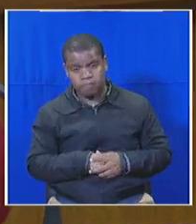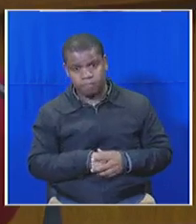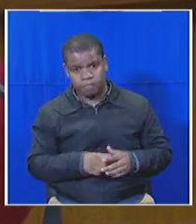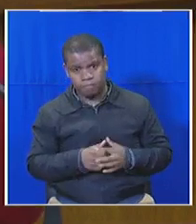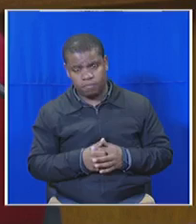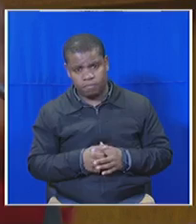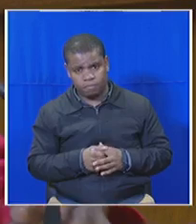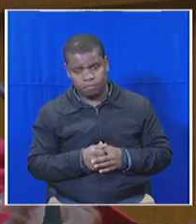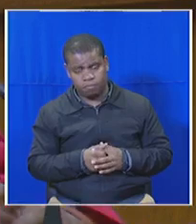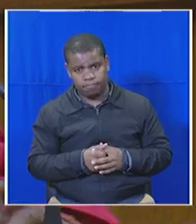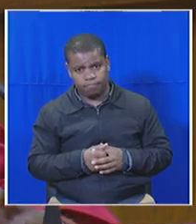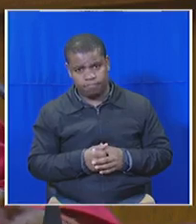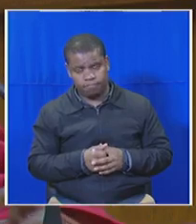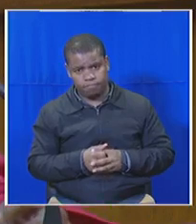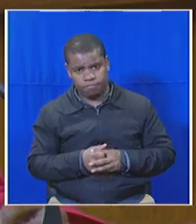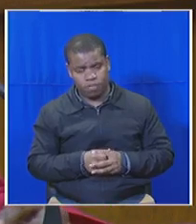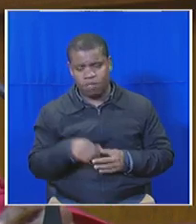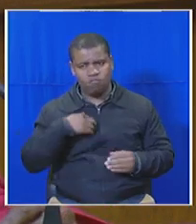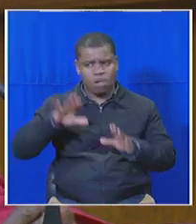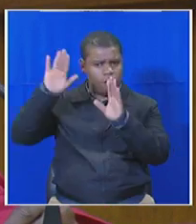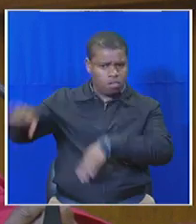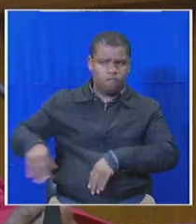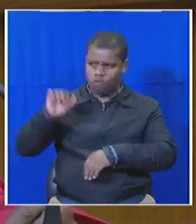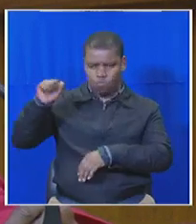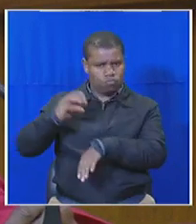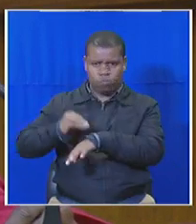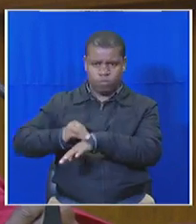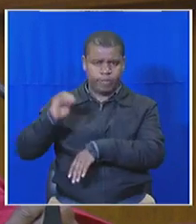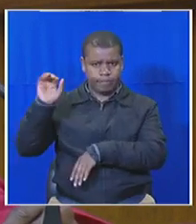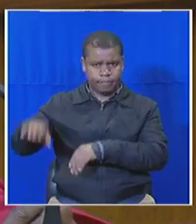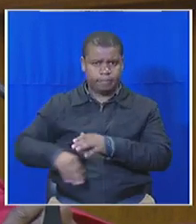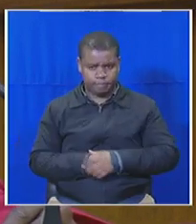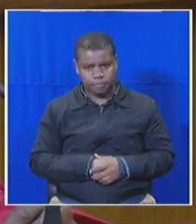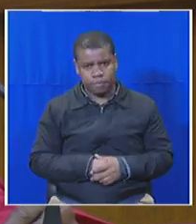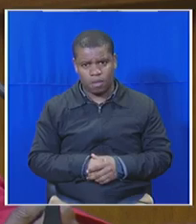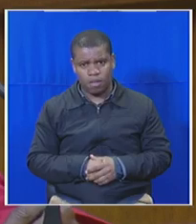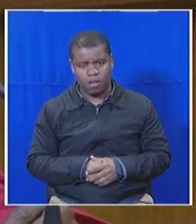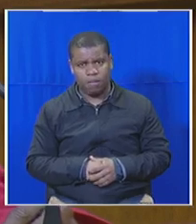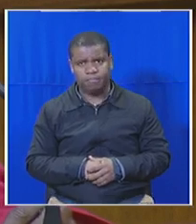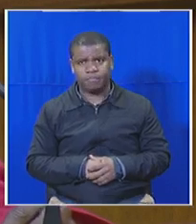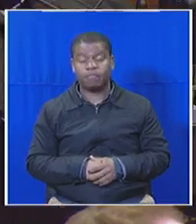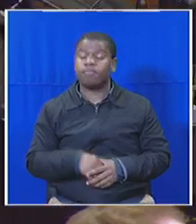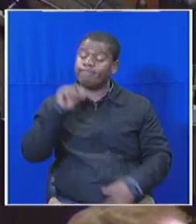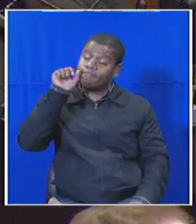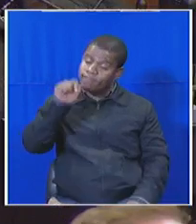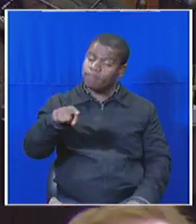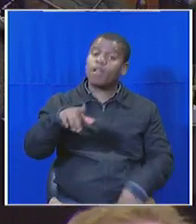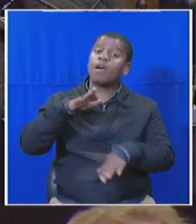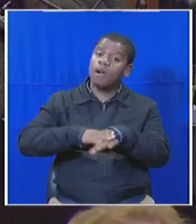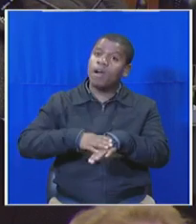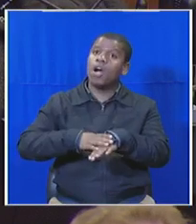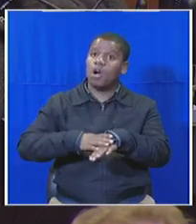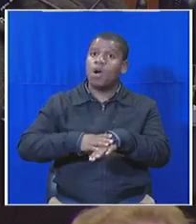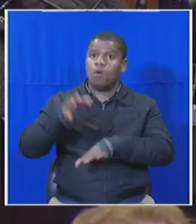He is not prepared. Take a seat. It is the politicians who have turned